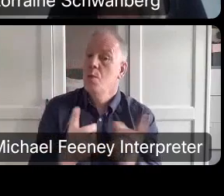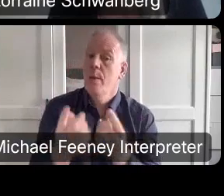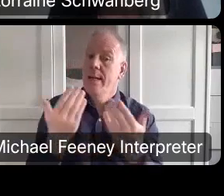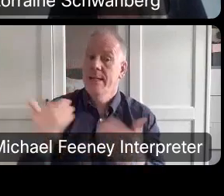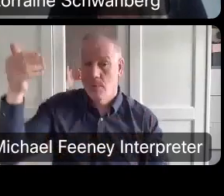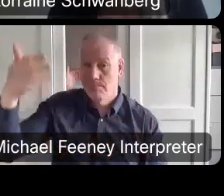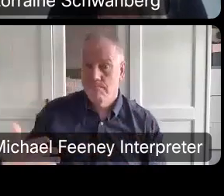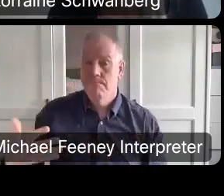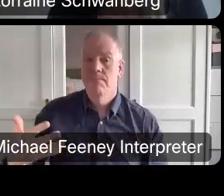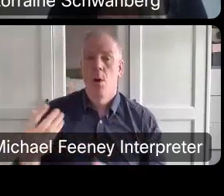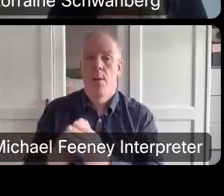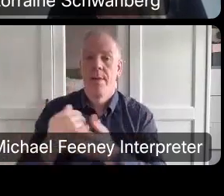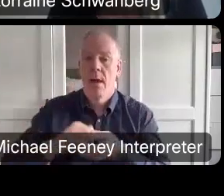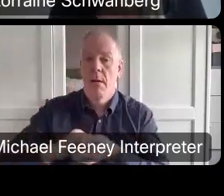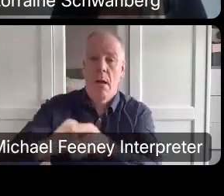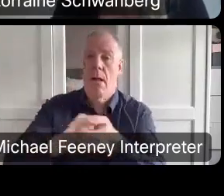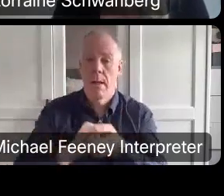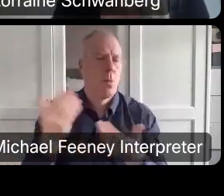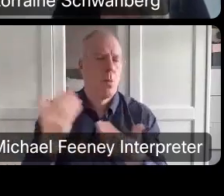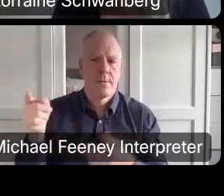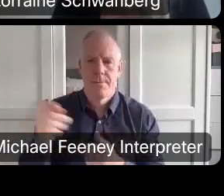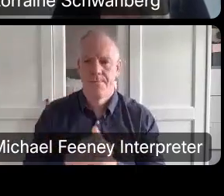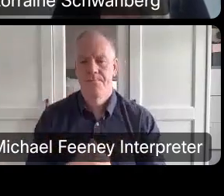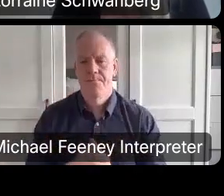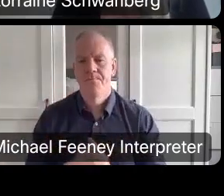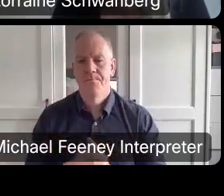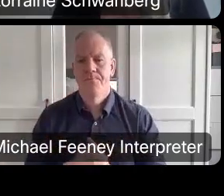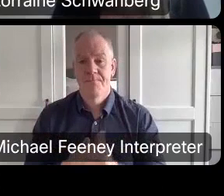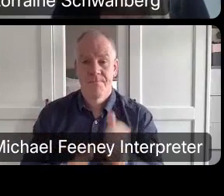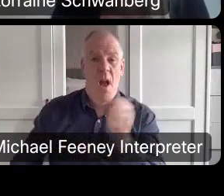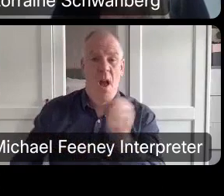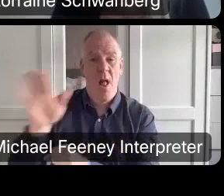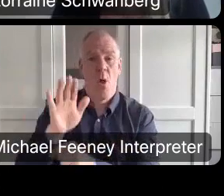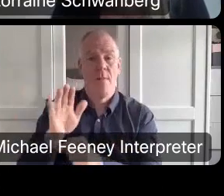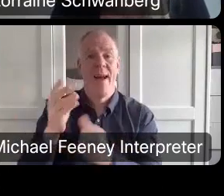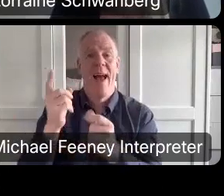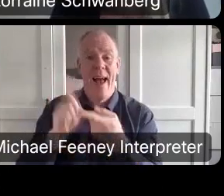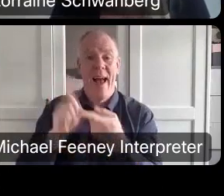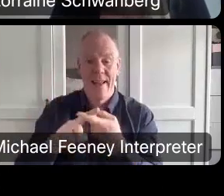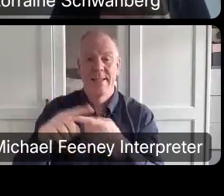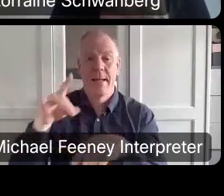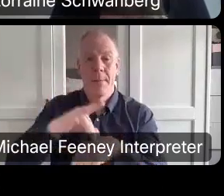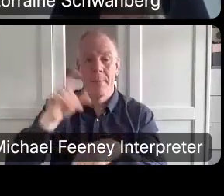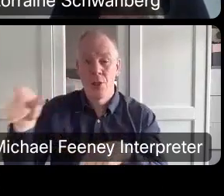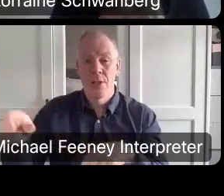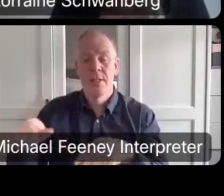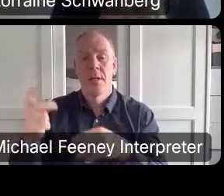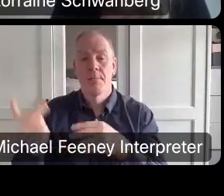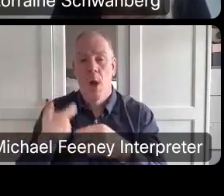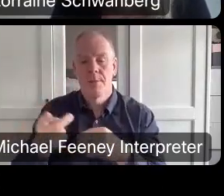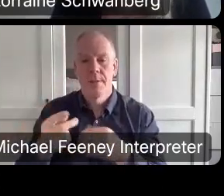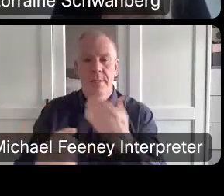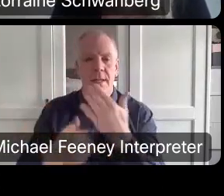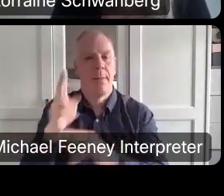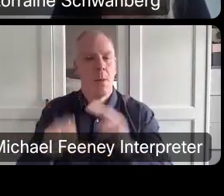for our colleagues and for the wider system across the group and with our patient partners is to develop guidelines,